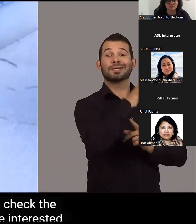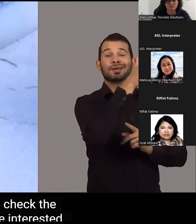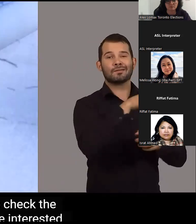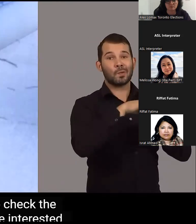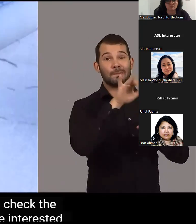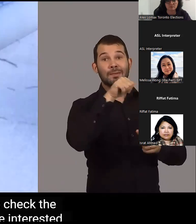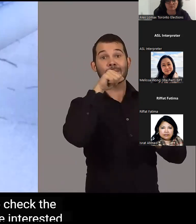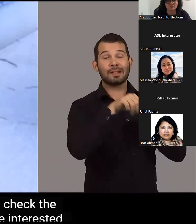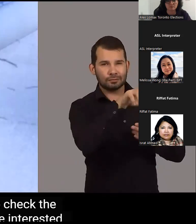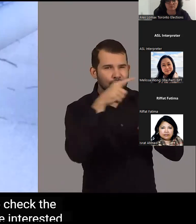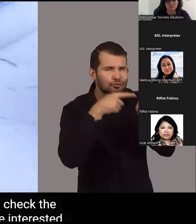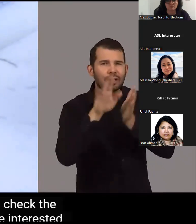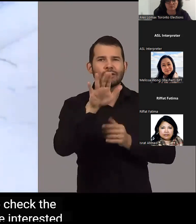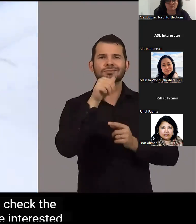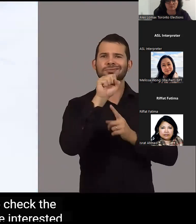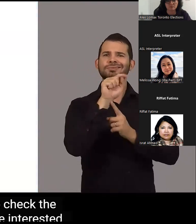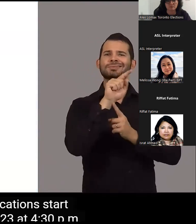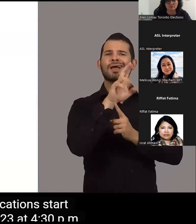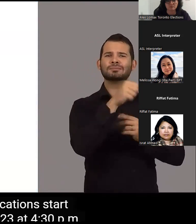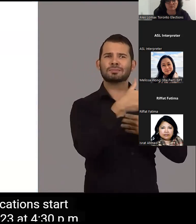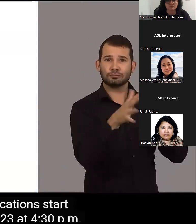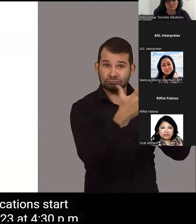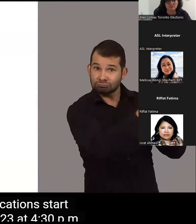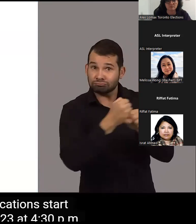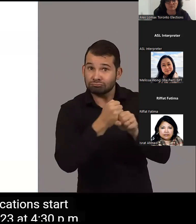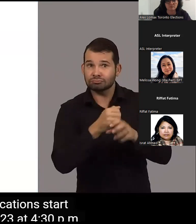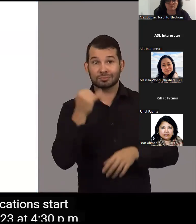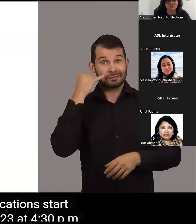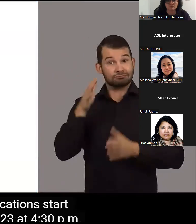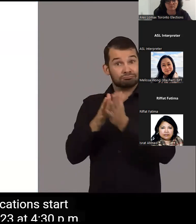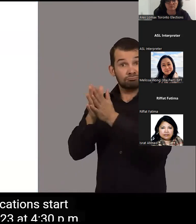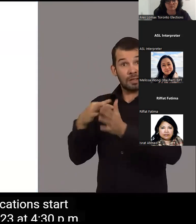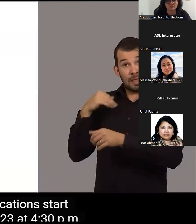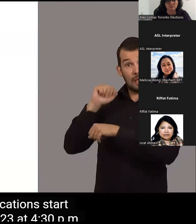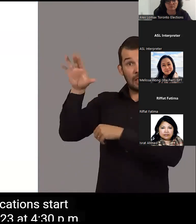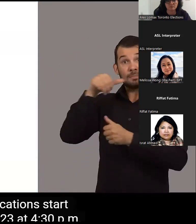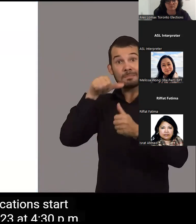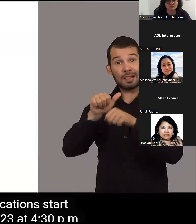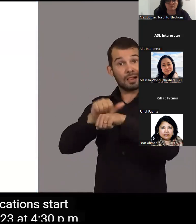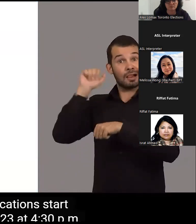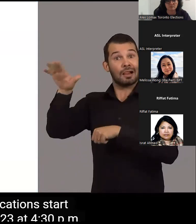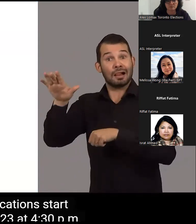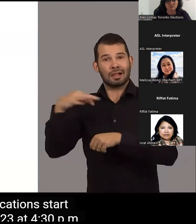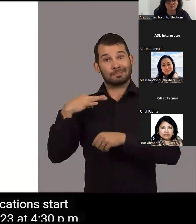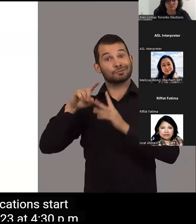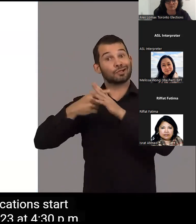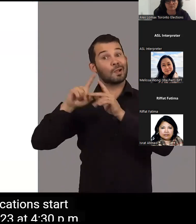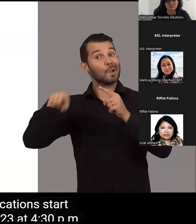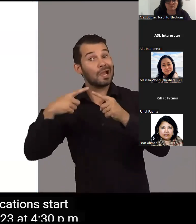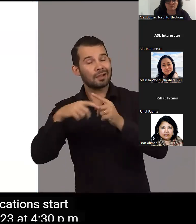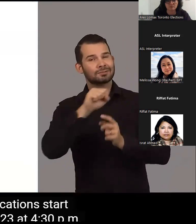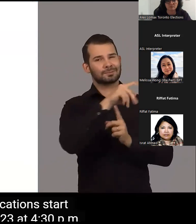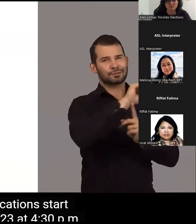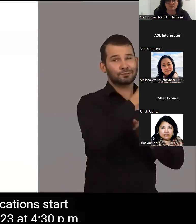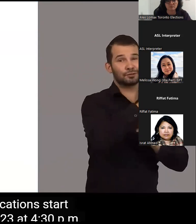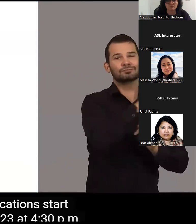toronto.ca/vote-by-mail to check the status of your package. If you're interested in applying to vote by mail, applications start September 1st and end September 23rd